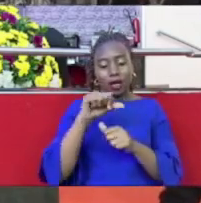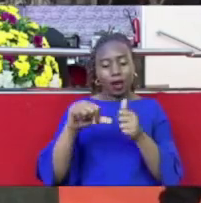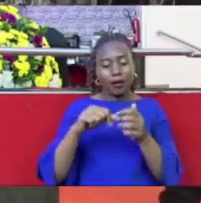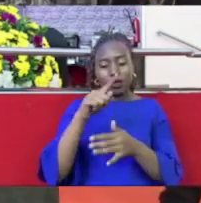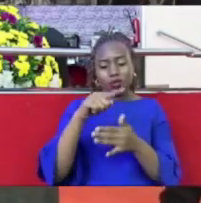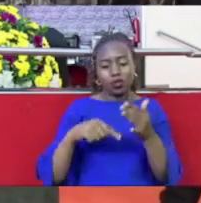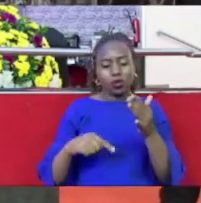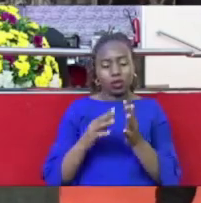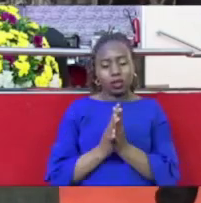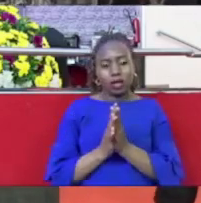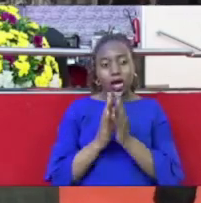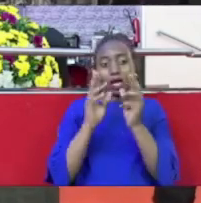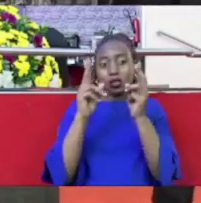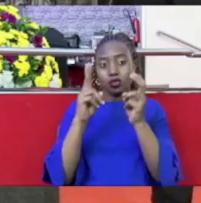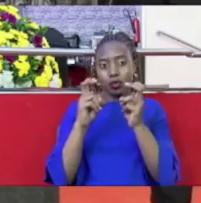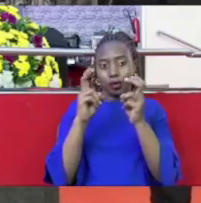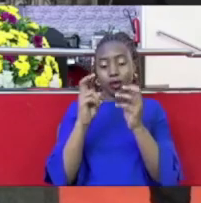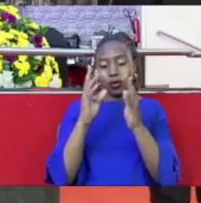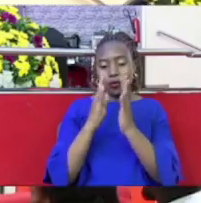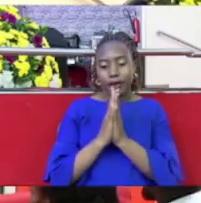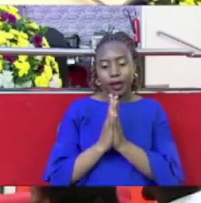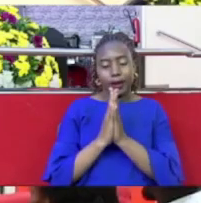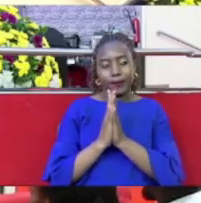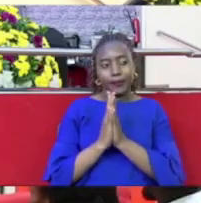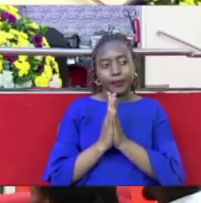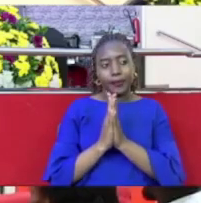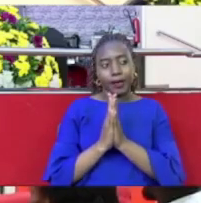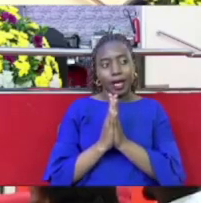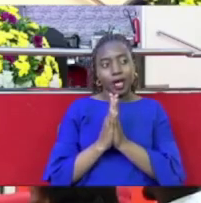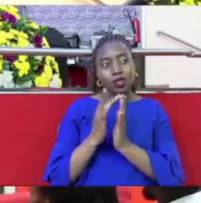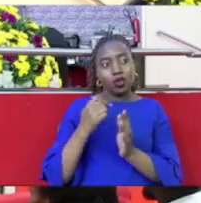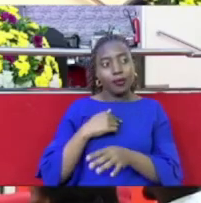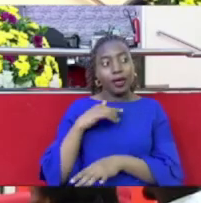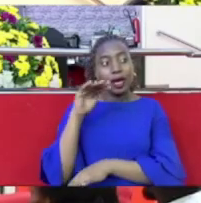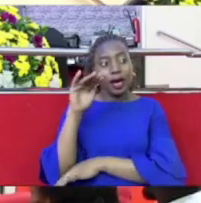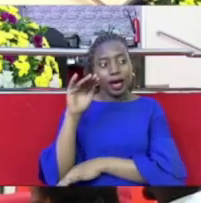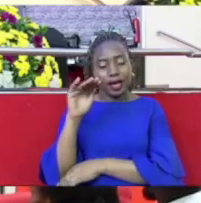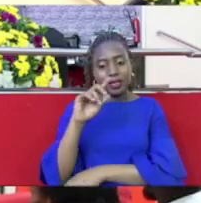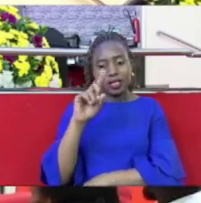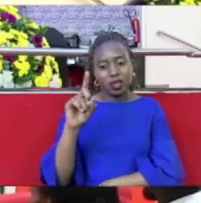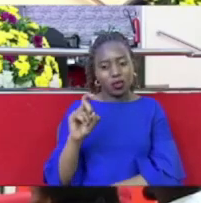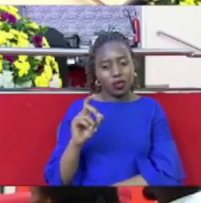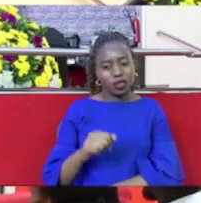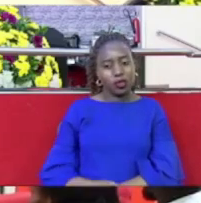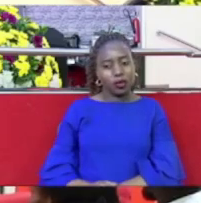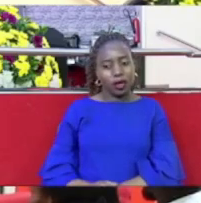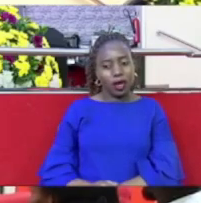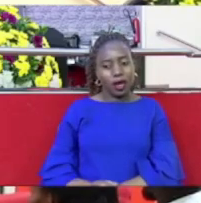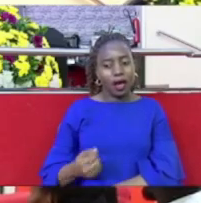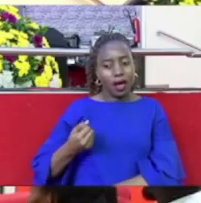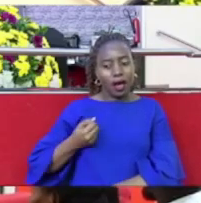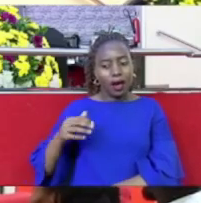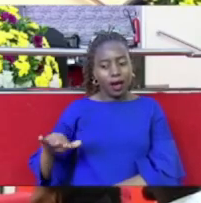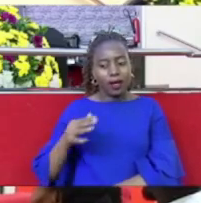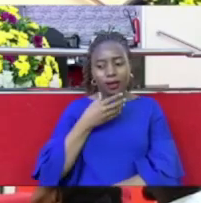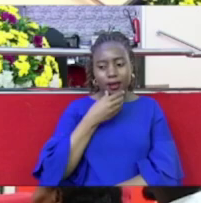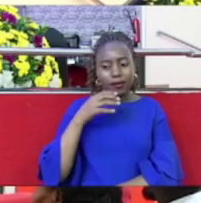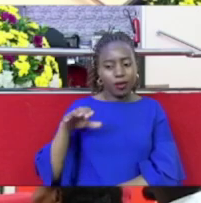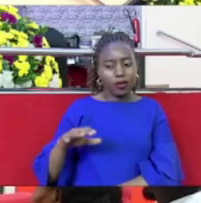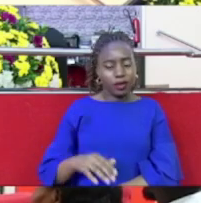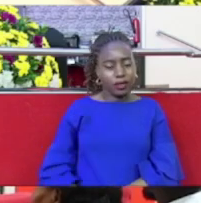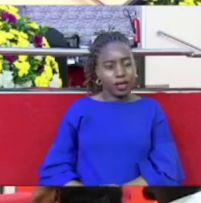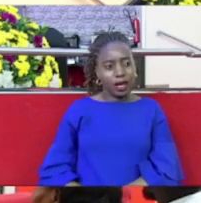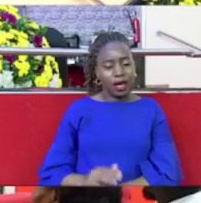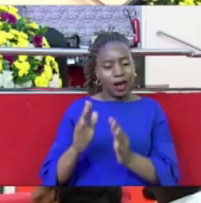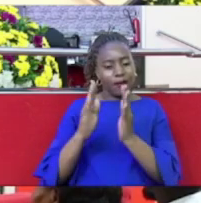nilikuwa nafunza kuhusu maombi. And then I ask a question. Na nikauliza swali. Boys and girls, wavulana kwa wasichana, what is